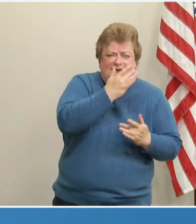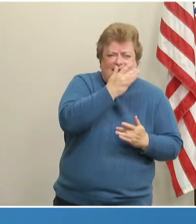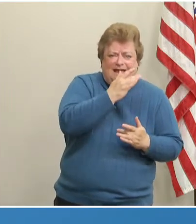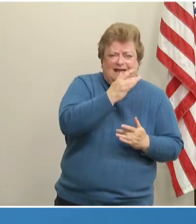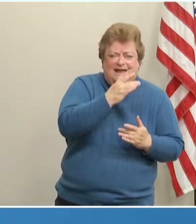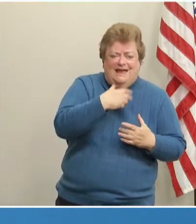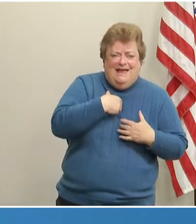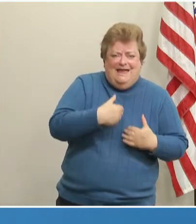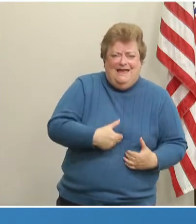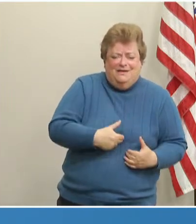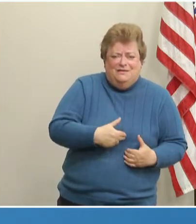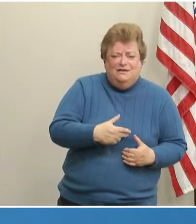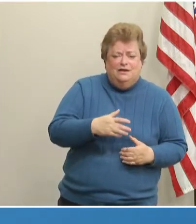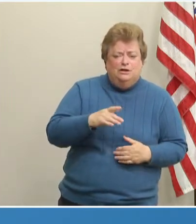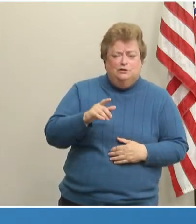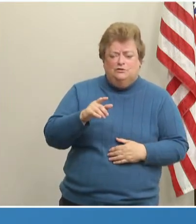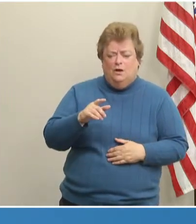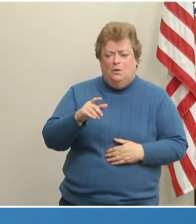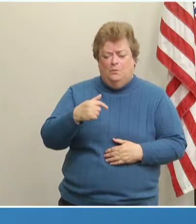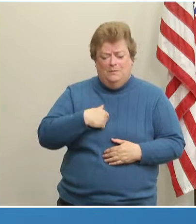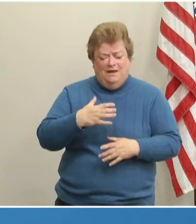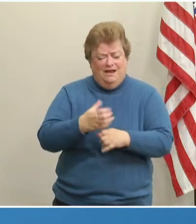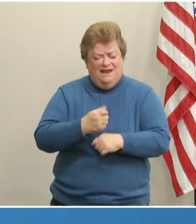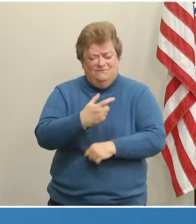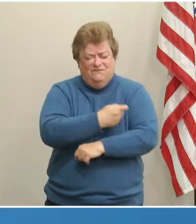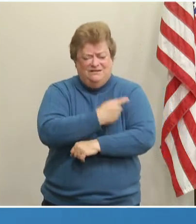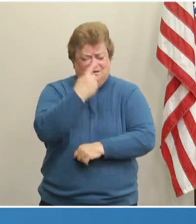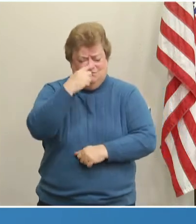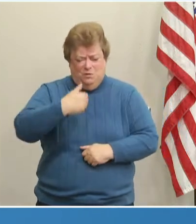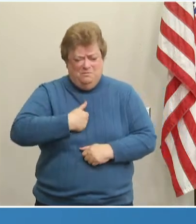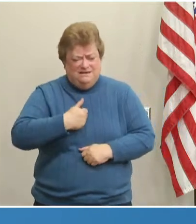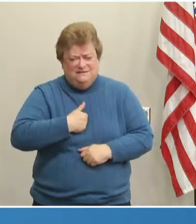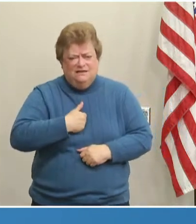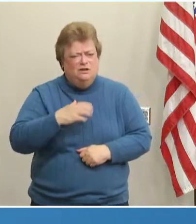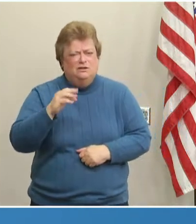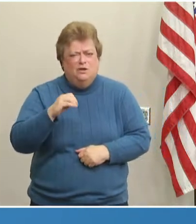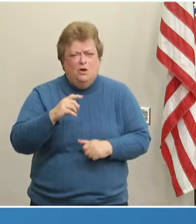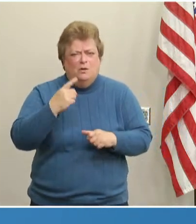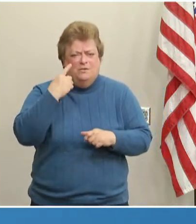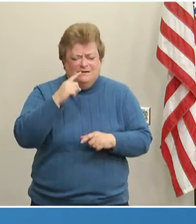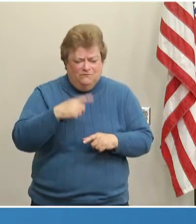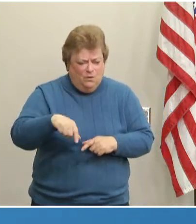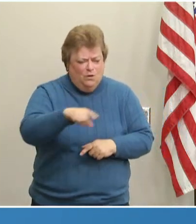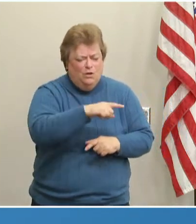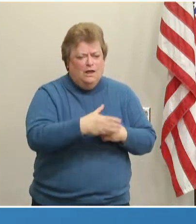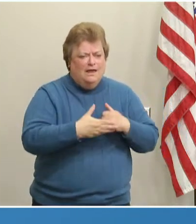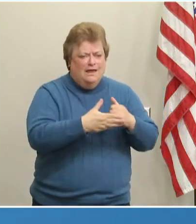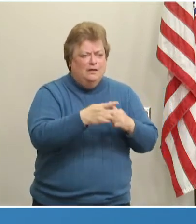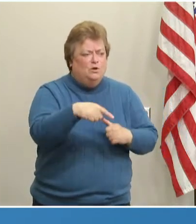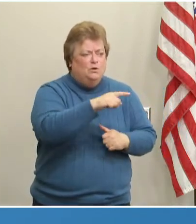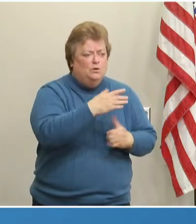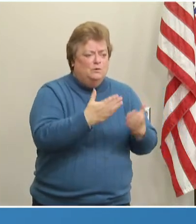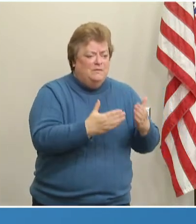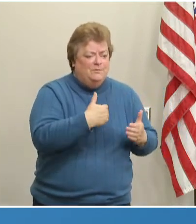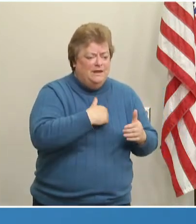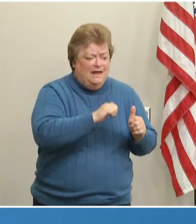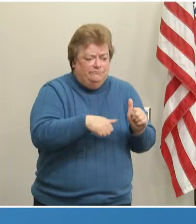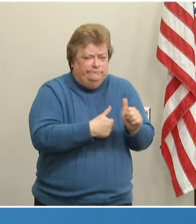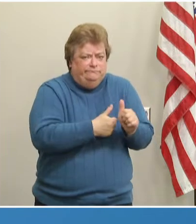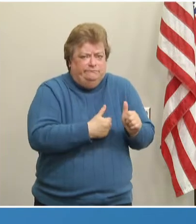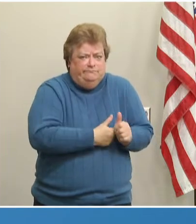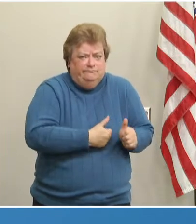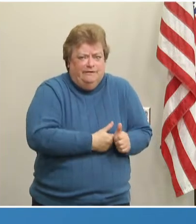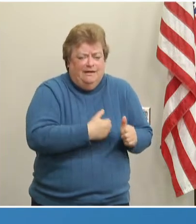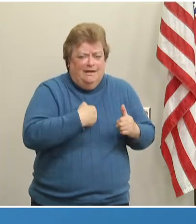Your getting vaccinated is not just about you, but it is about those who may have health conditions that they don't know about, or those who may not have